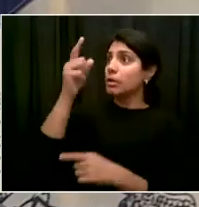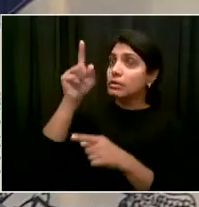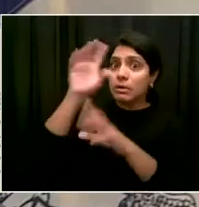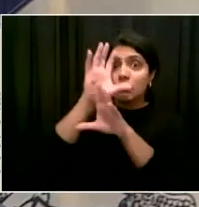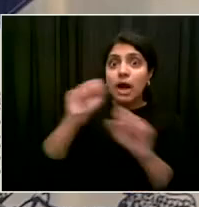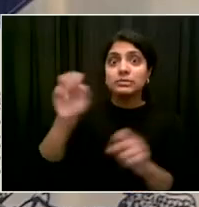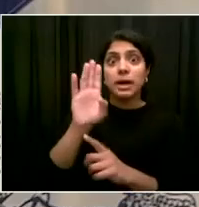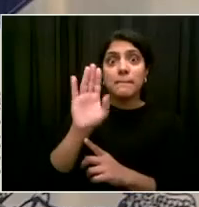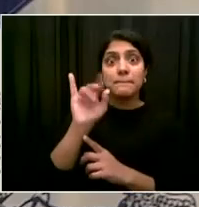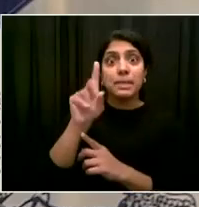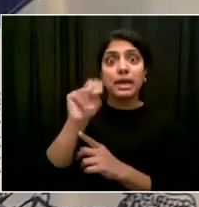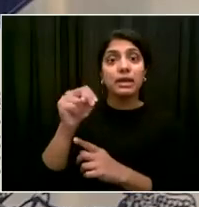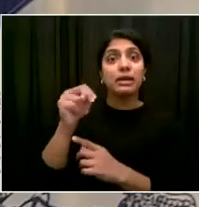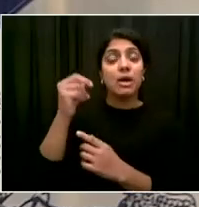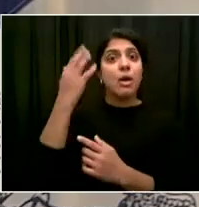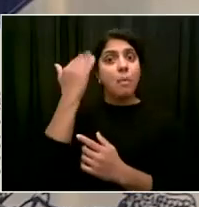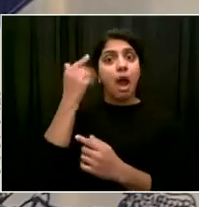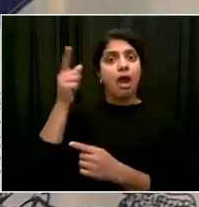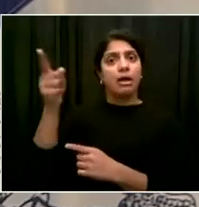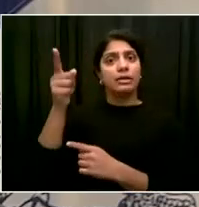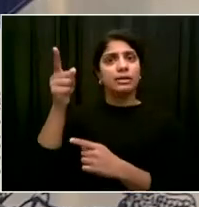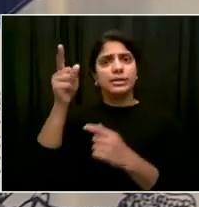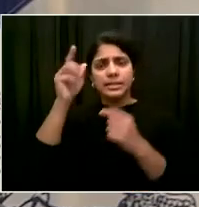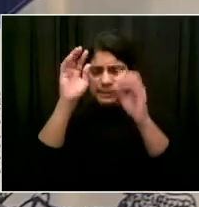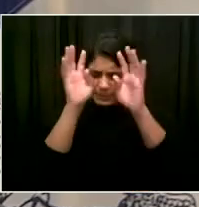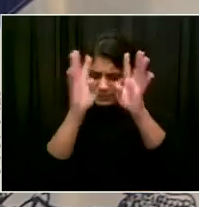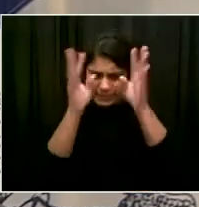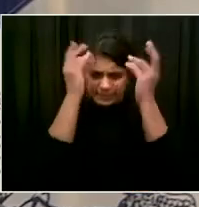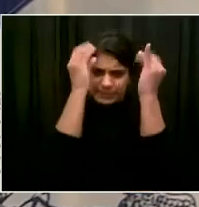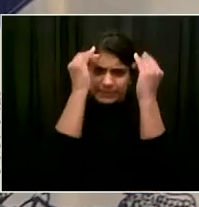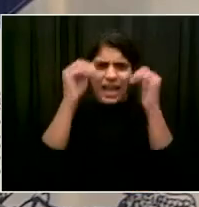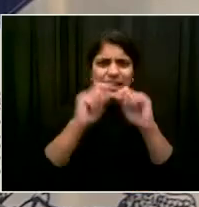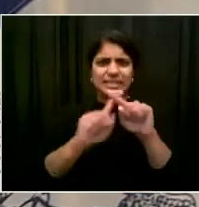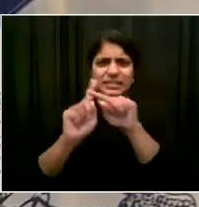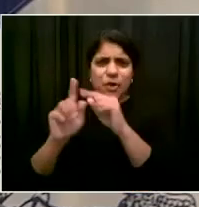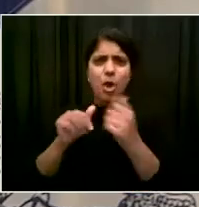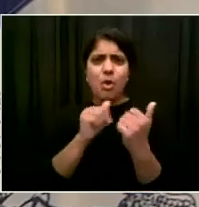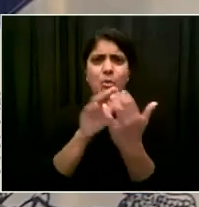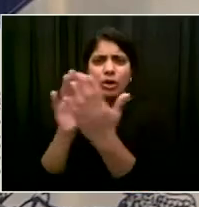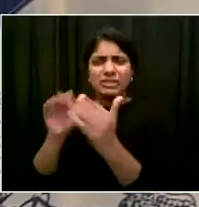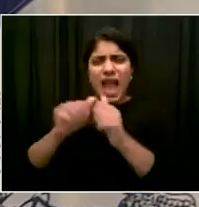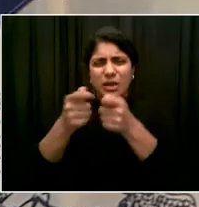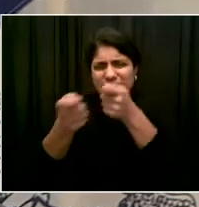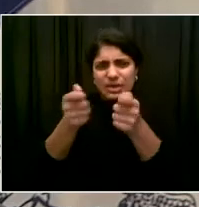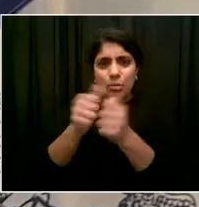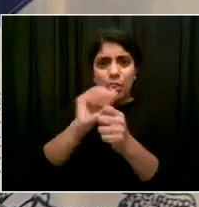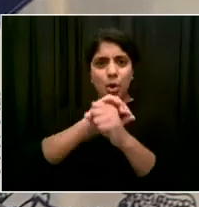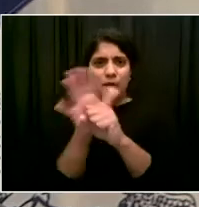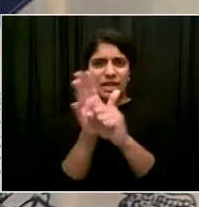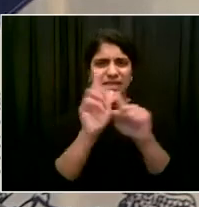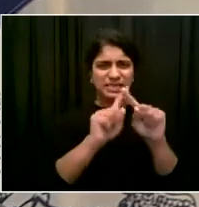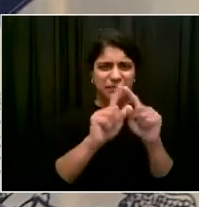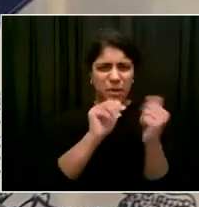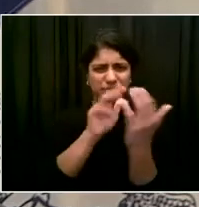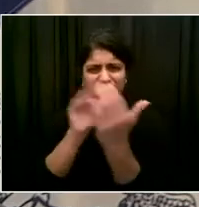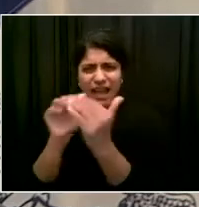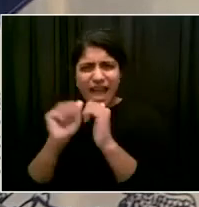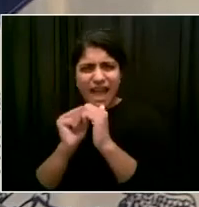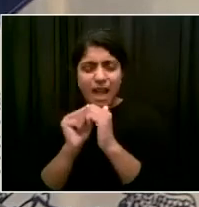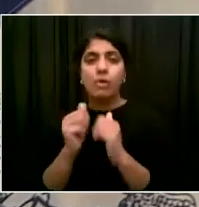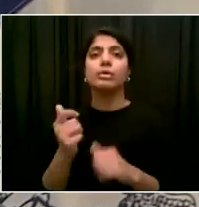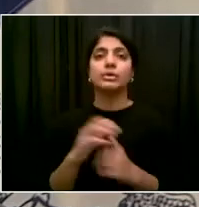COVID, continues to respond whenever New York City needs help. And I want to thank him for that. We've gotten word there